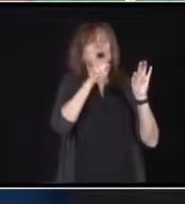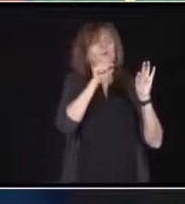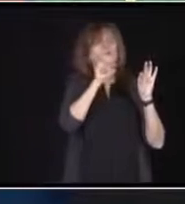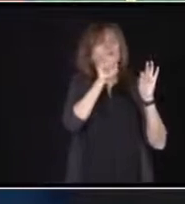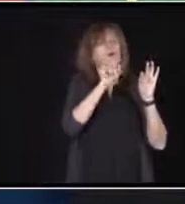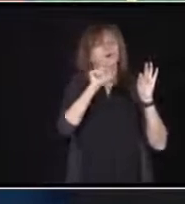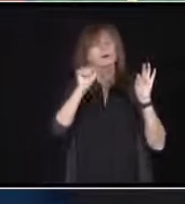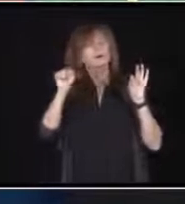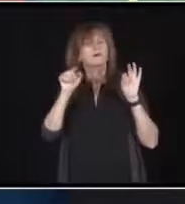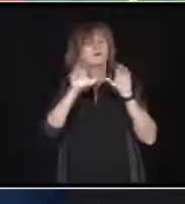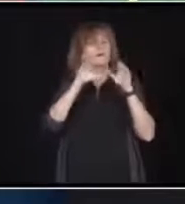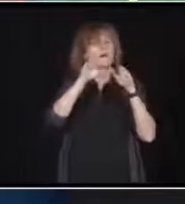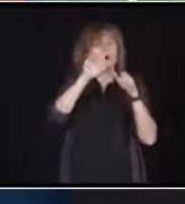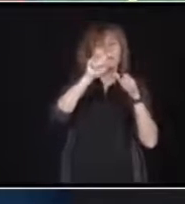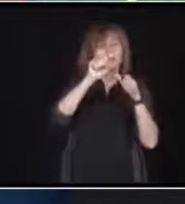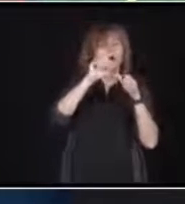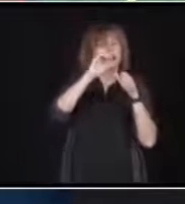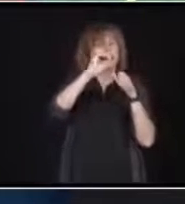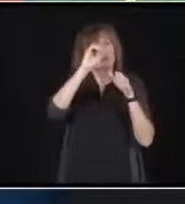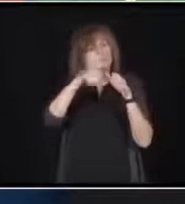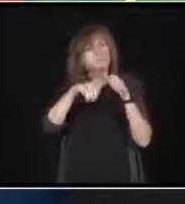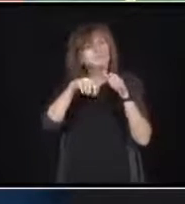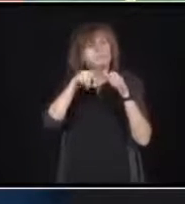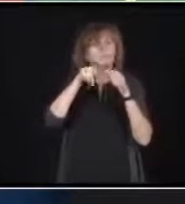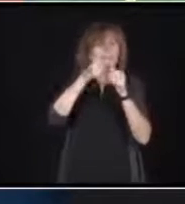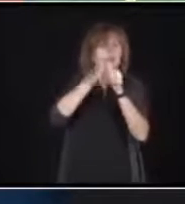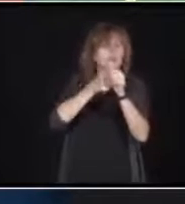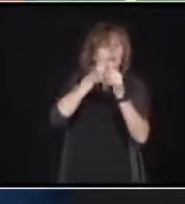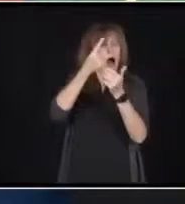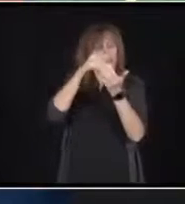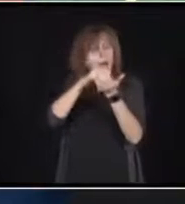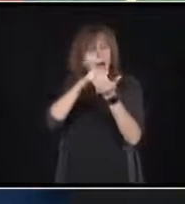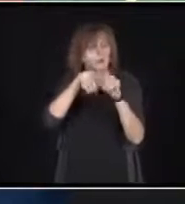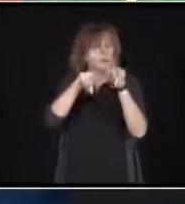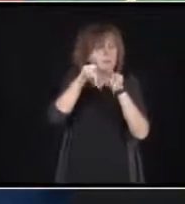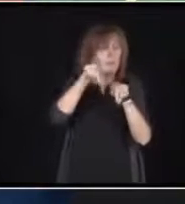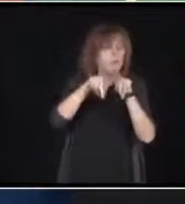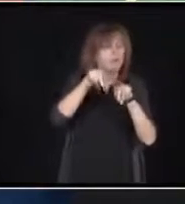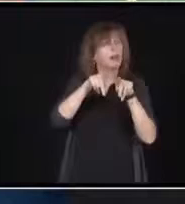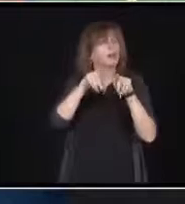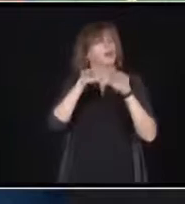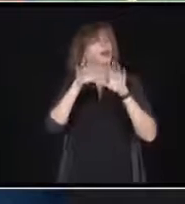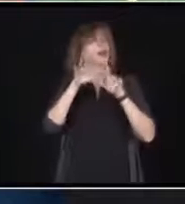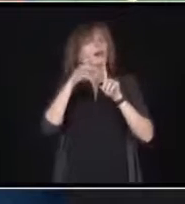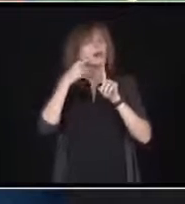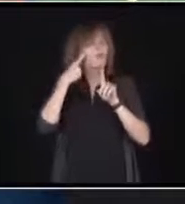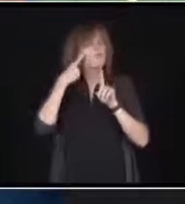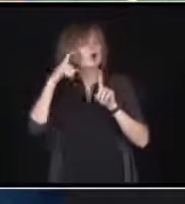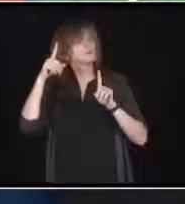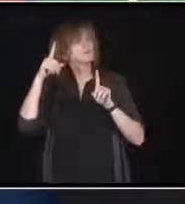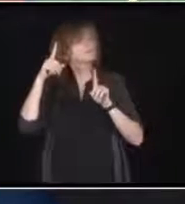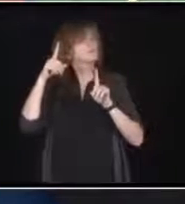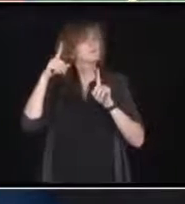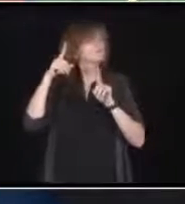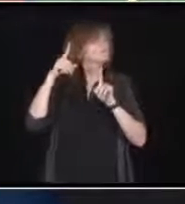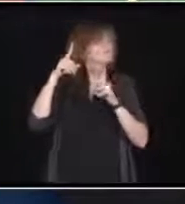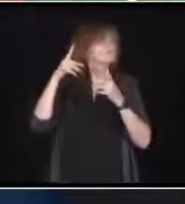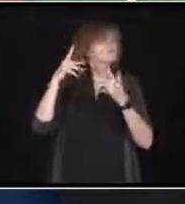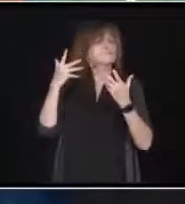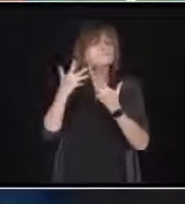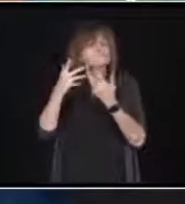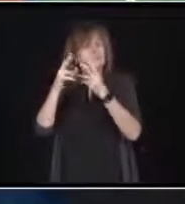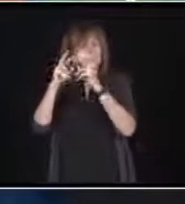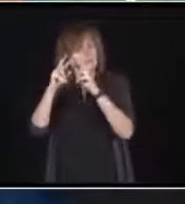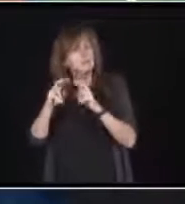population. We look at the effective reproductive number. We look at all sorts of other factors. So the public